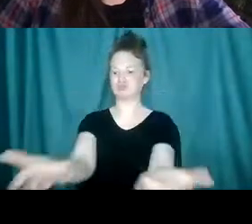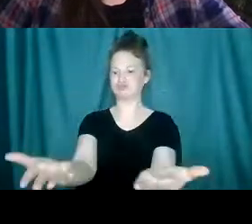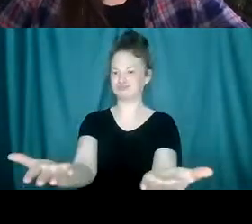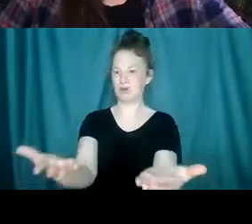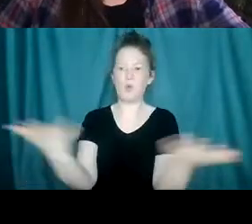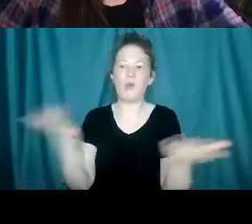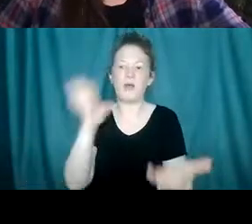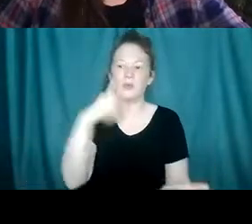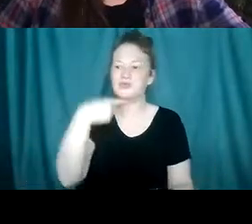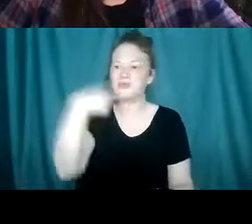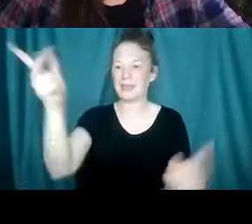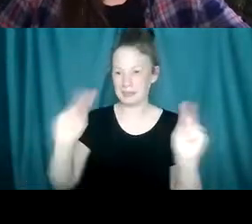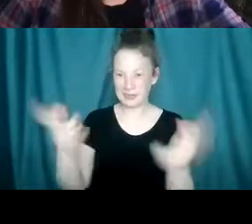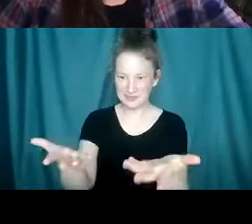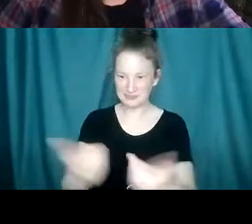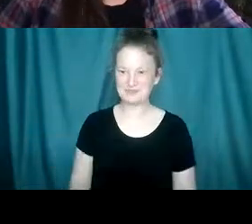them?